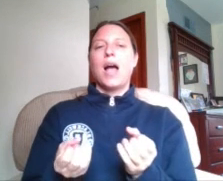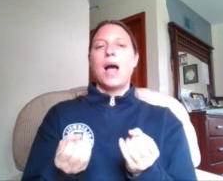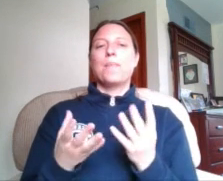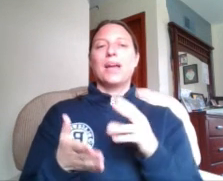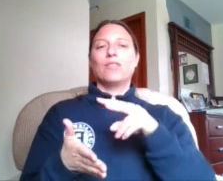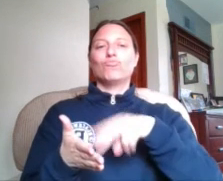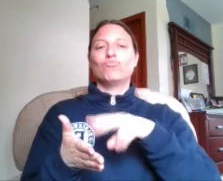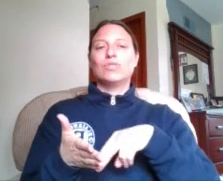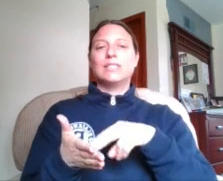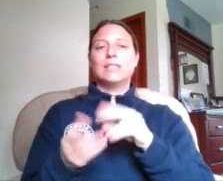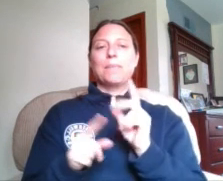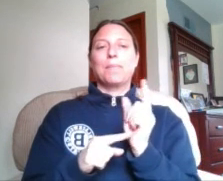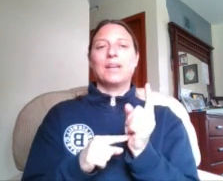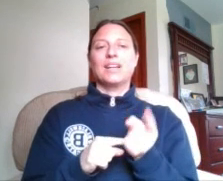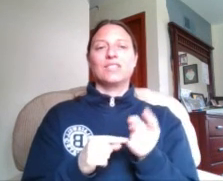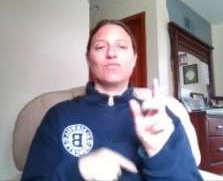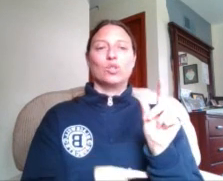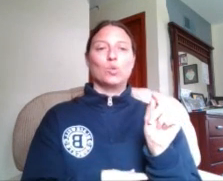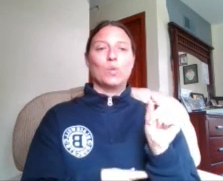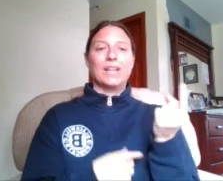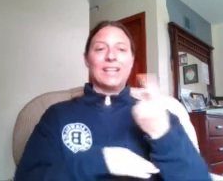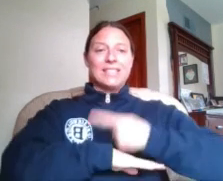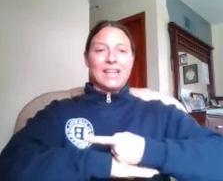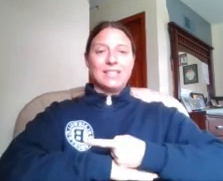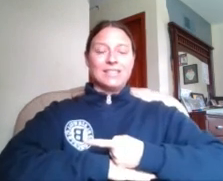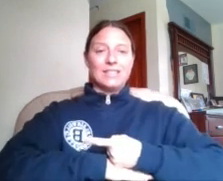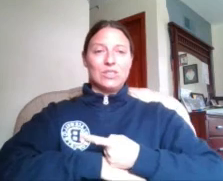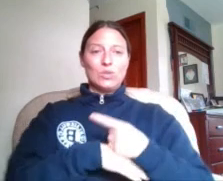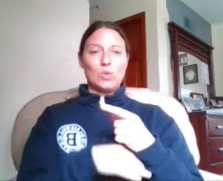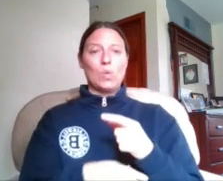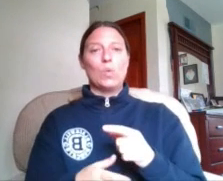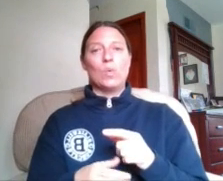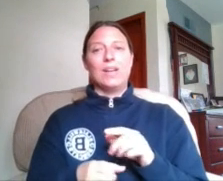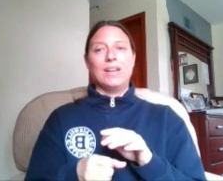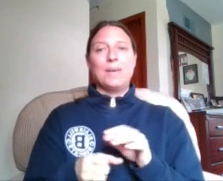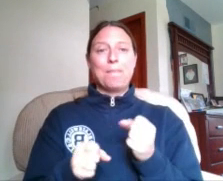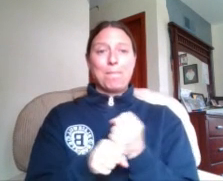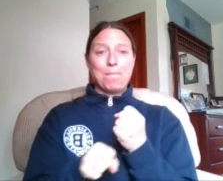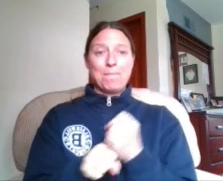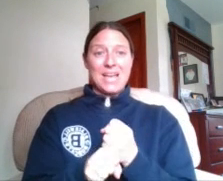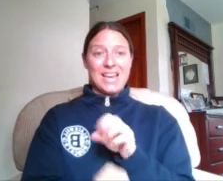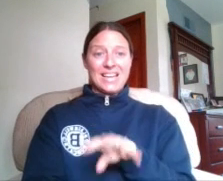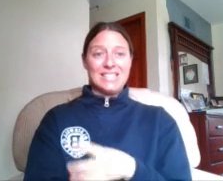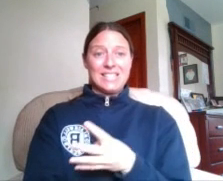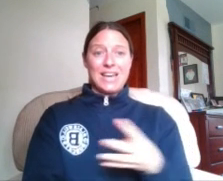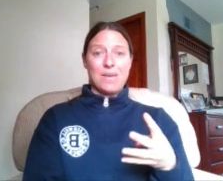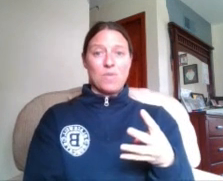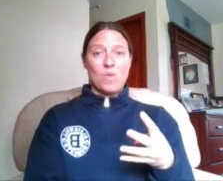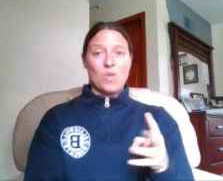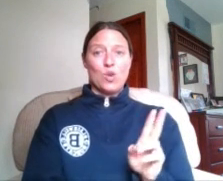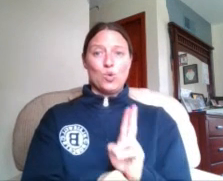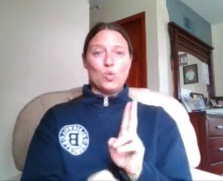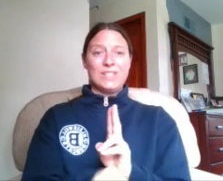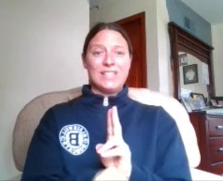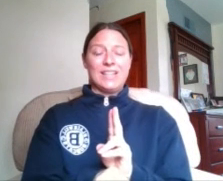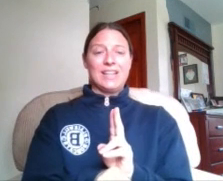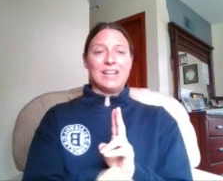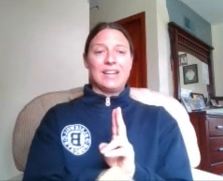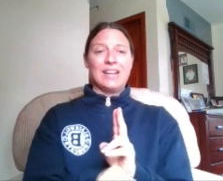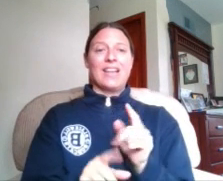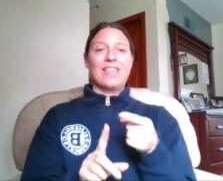days. Complete the frequency table by finding the frequency and relative frequency, which is